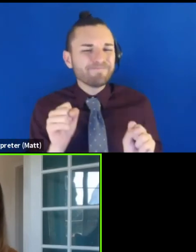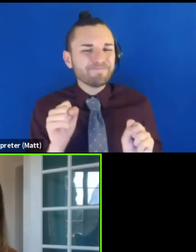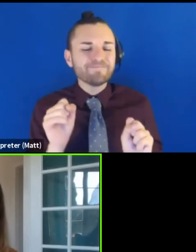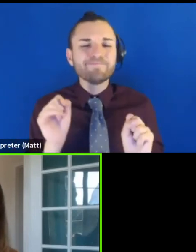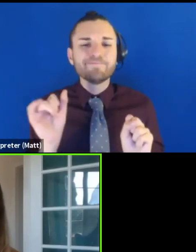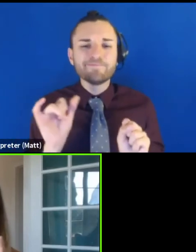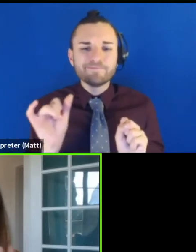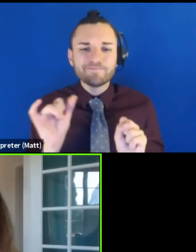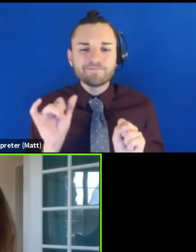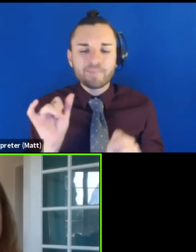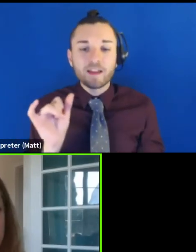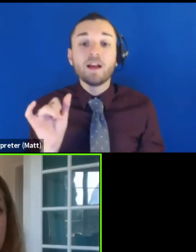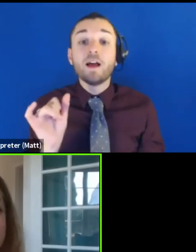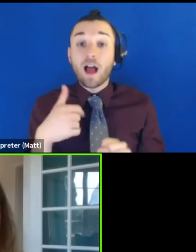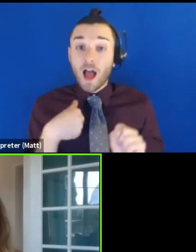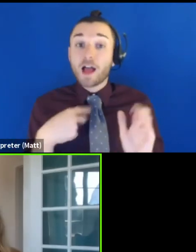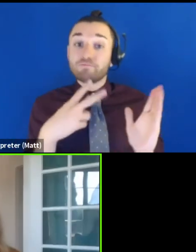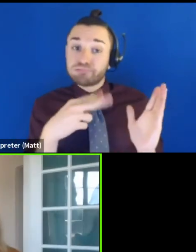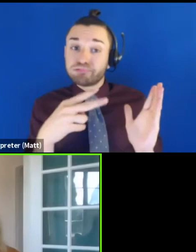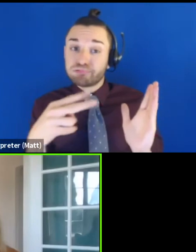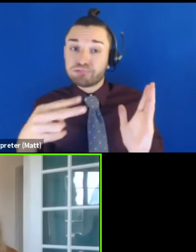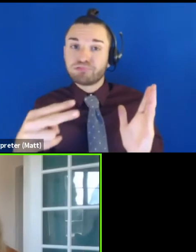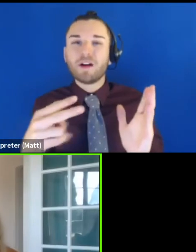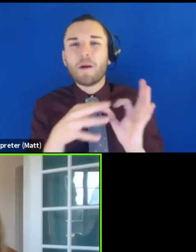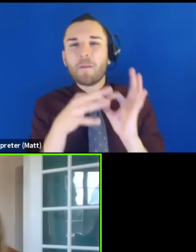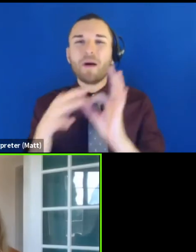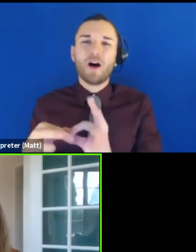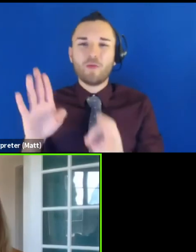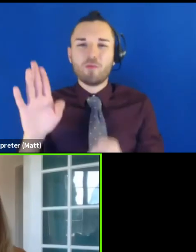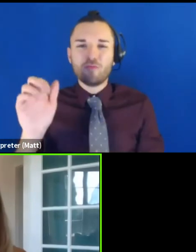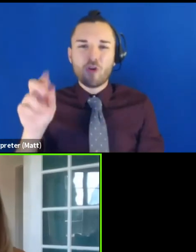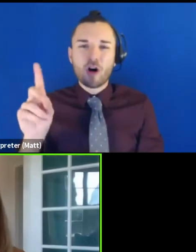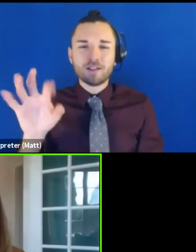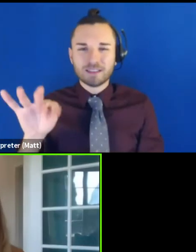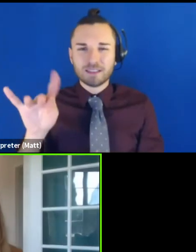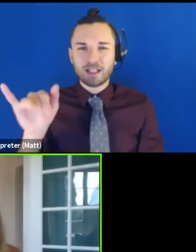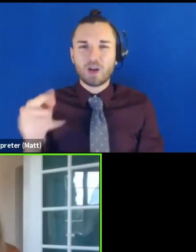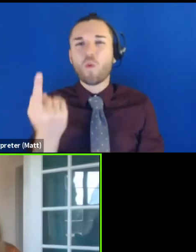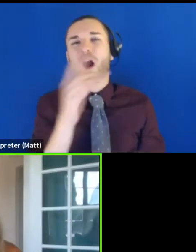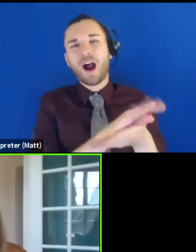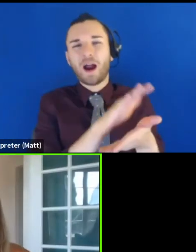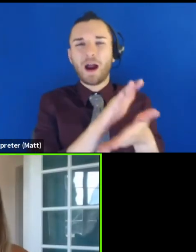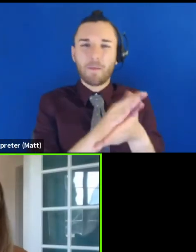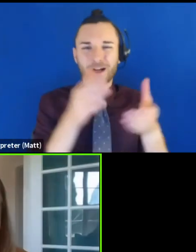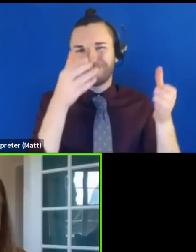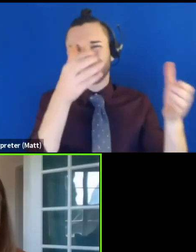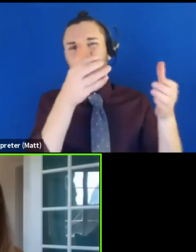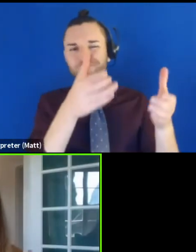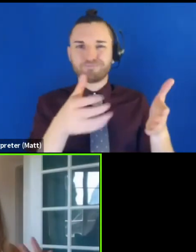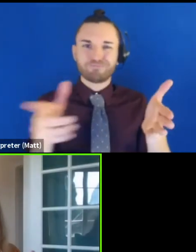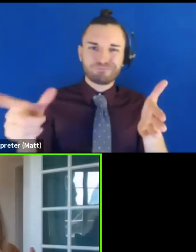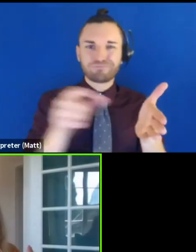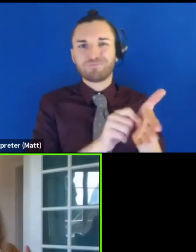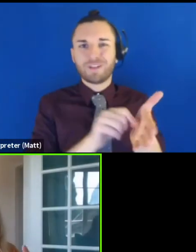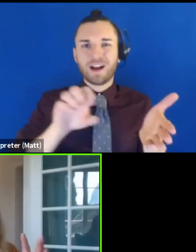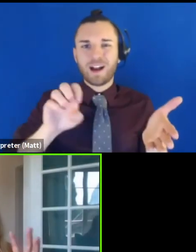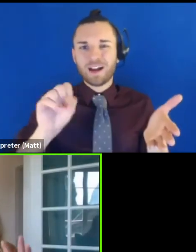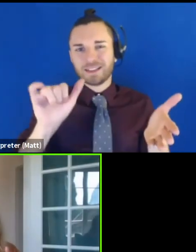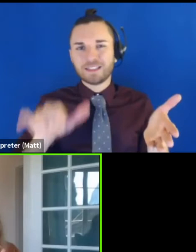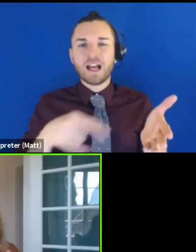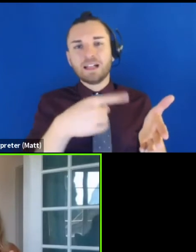when I read about it in relation to Broad City, an academic wrote an essay about Broad City as an example